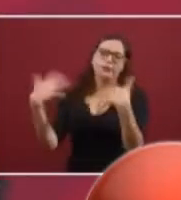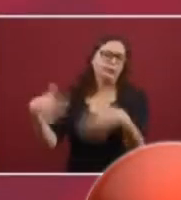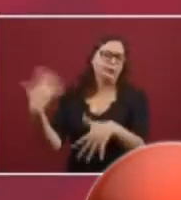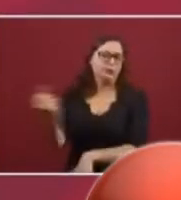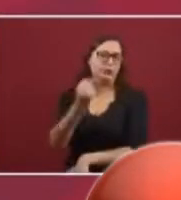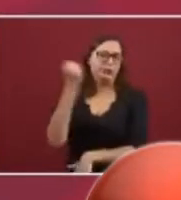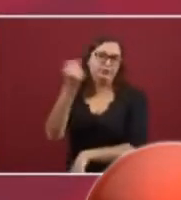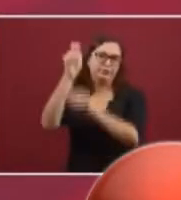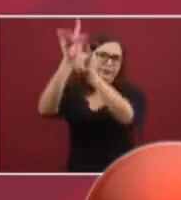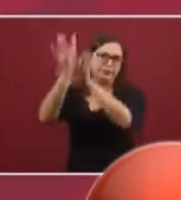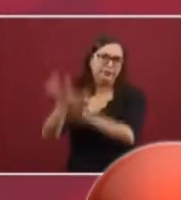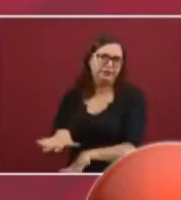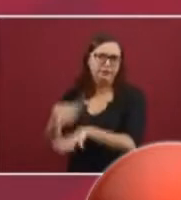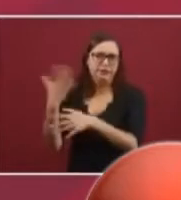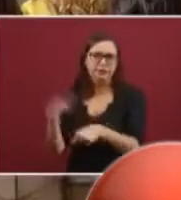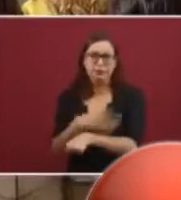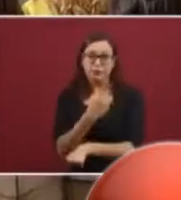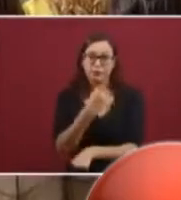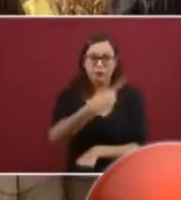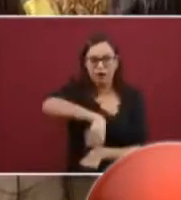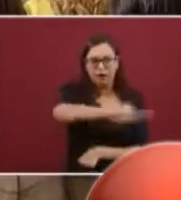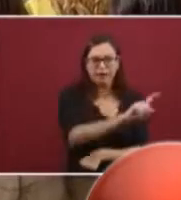running for this news.